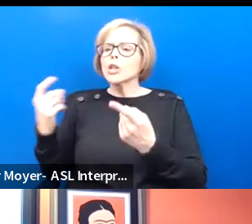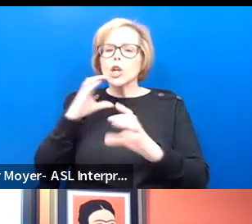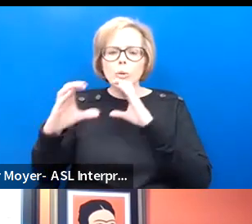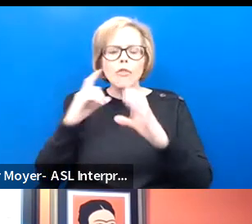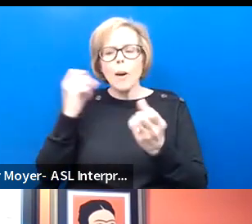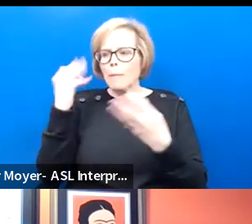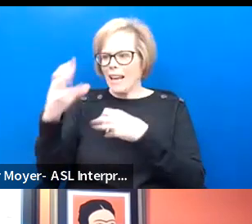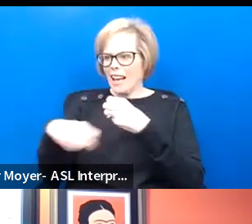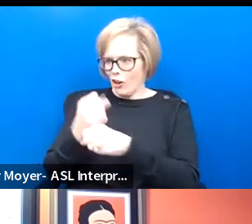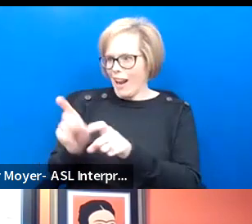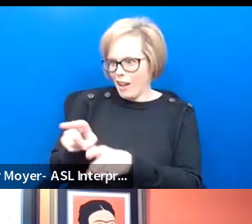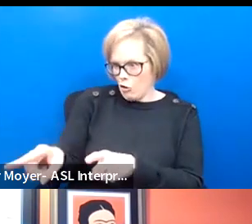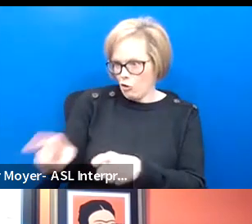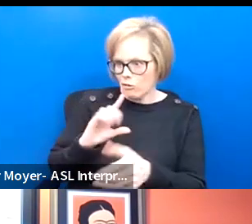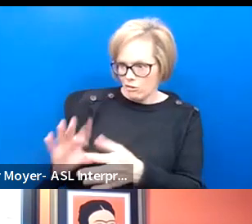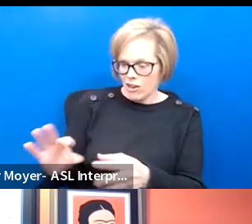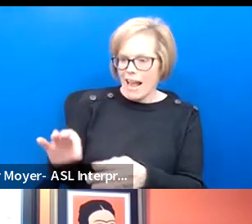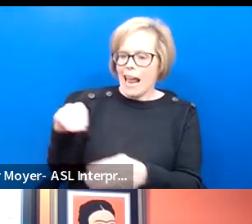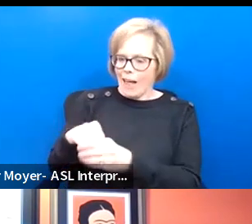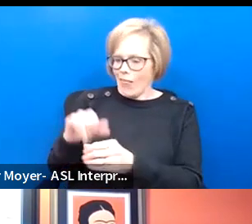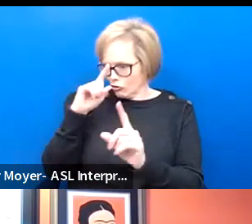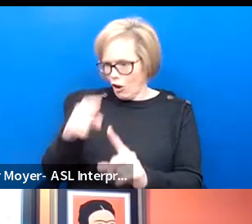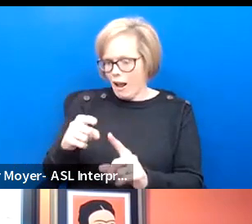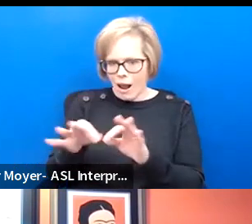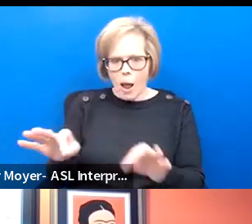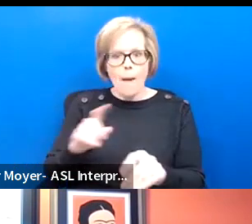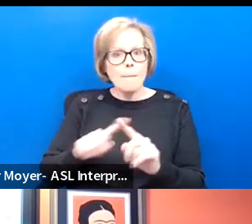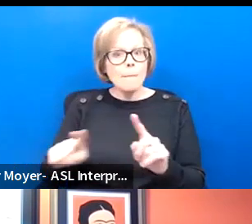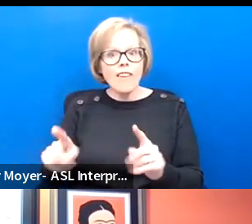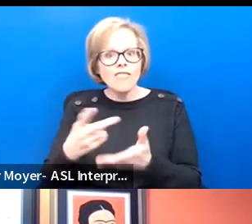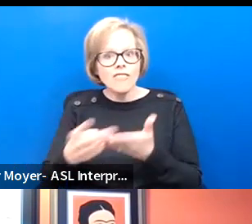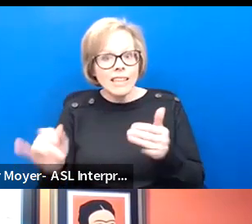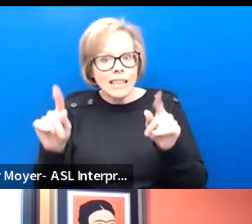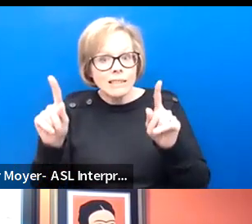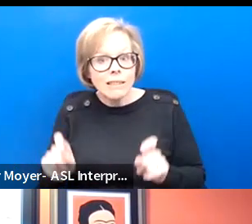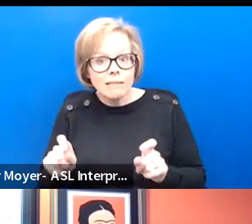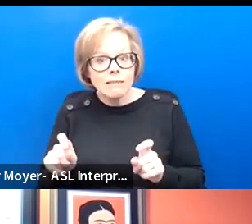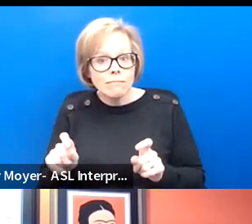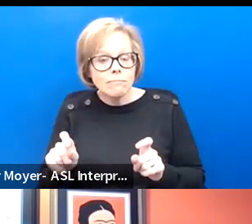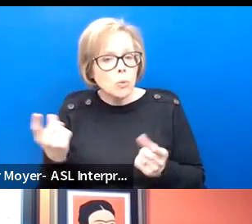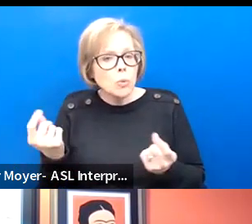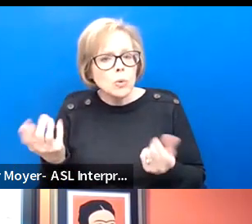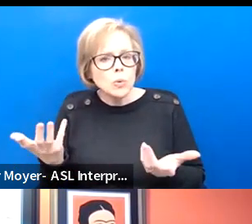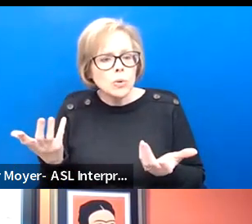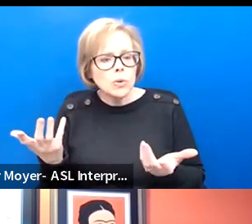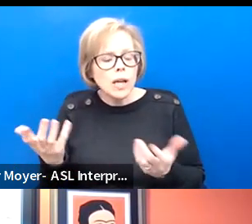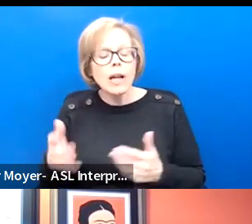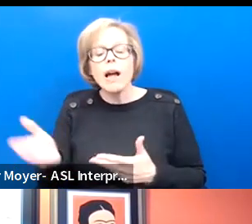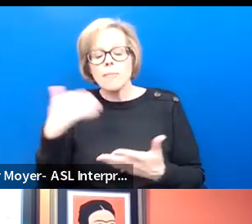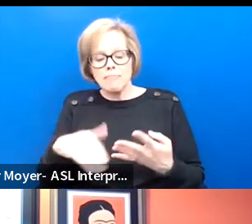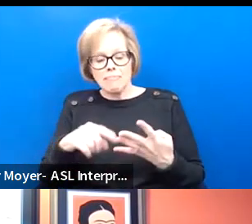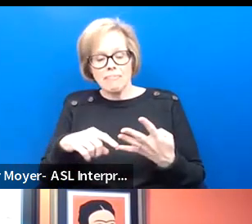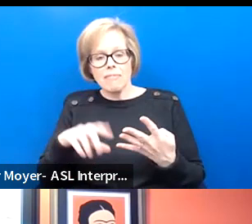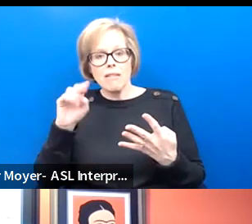been discussing, in the target language and then does not pass the assessment? And Nicole